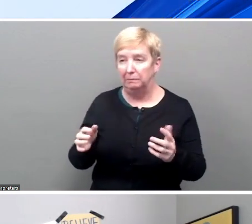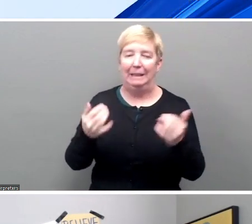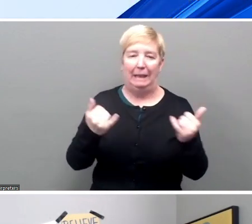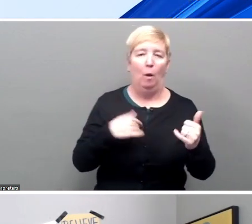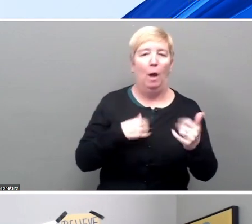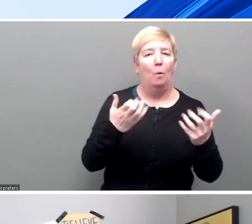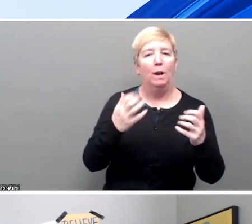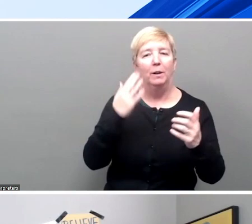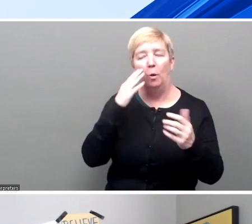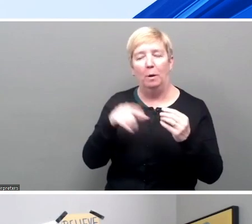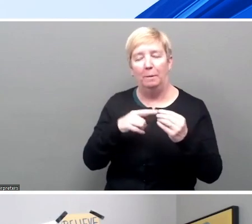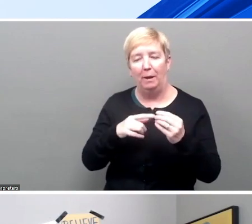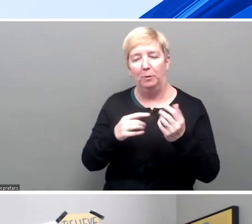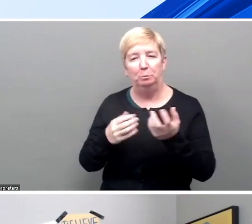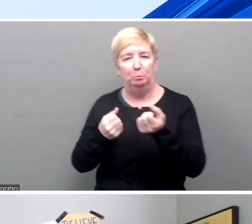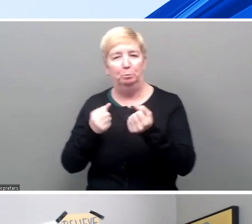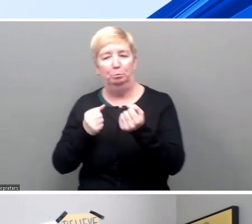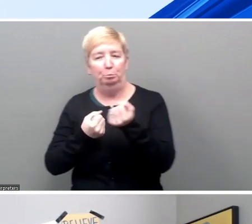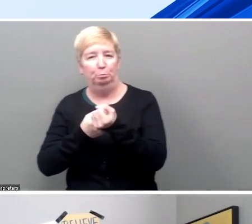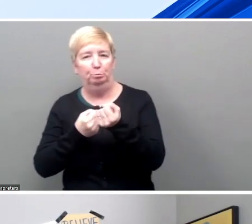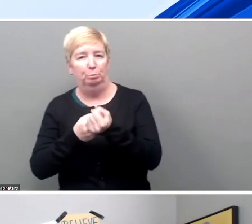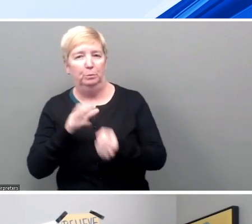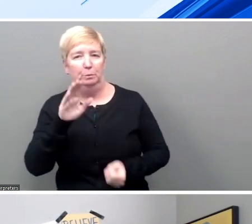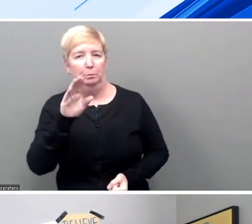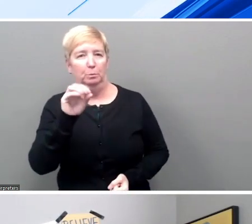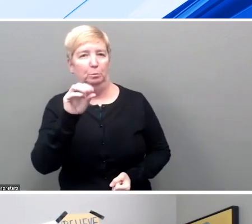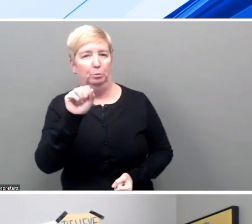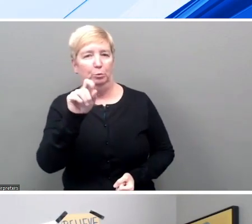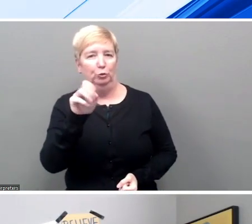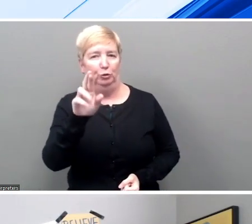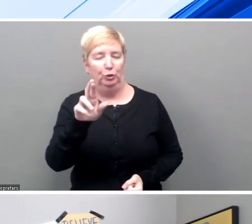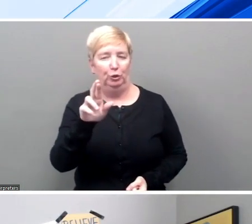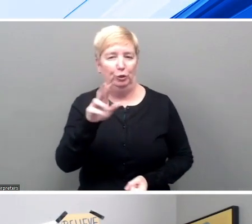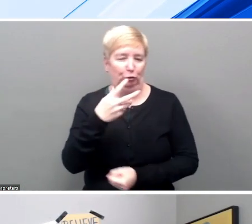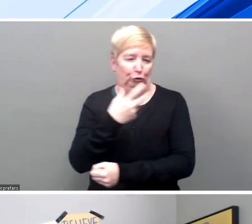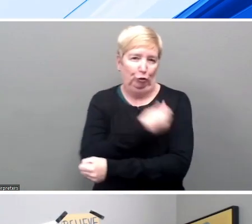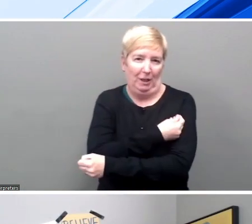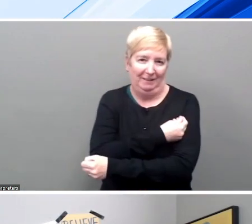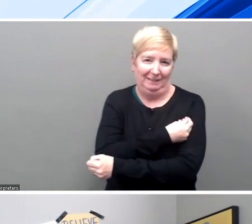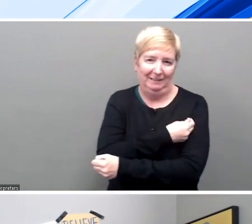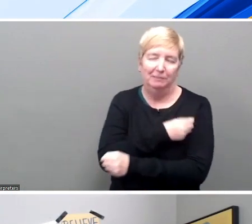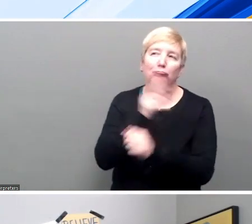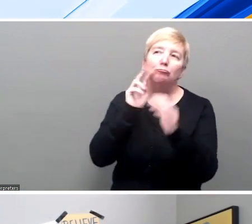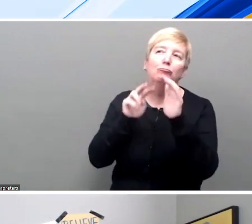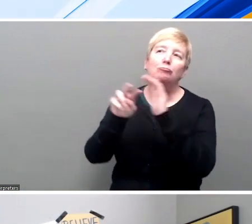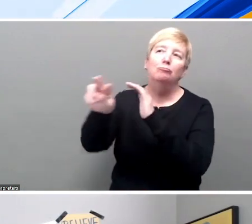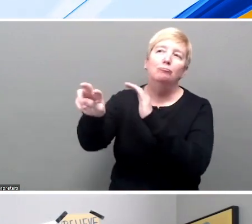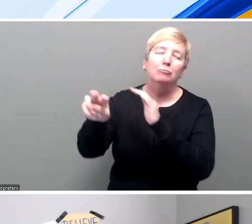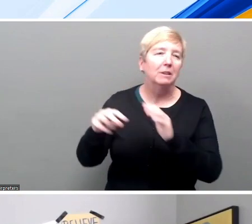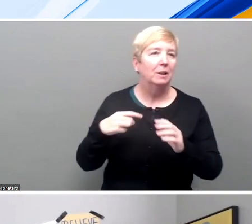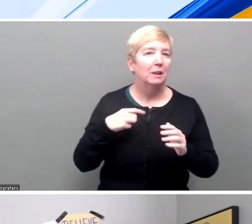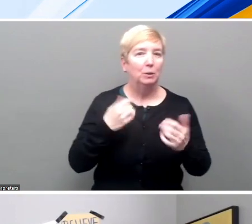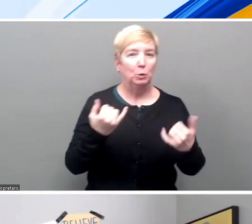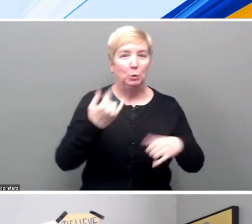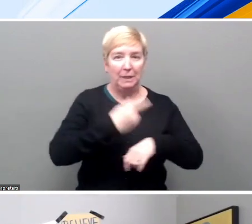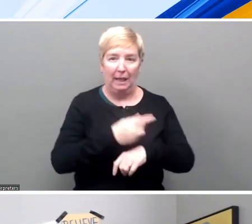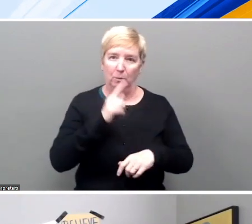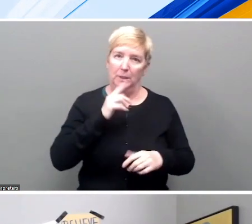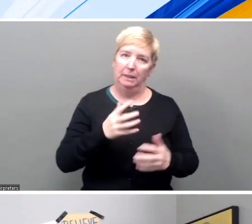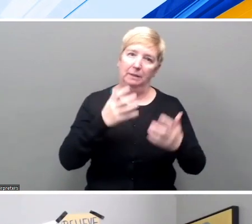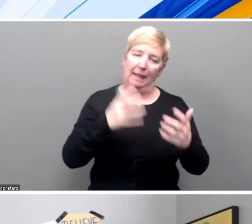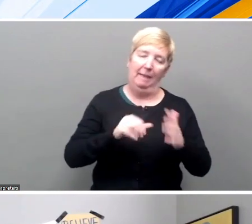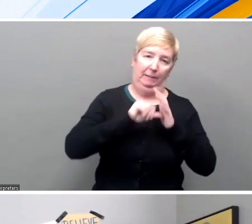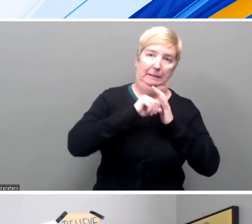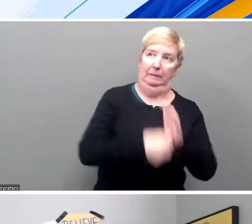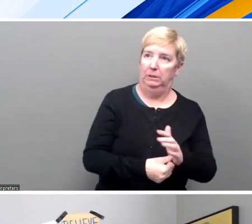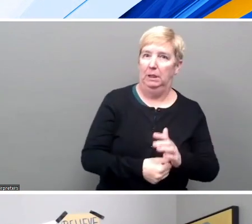shots in terms of the future. Seeing the emphasis we've placed on that booster shot now, would you see the possibility